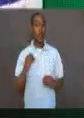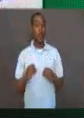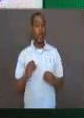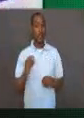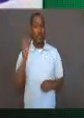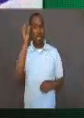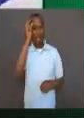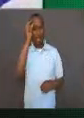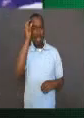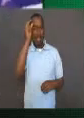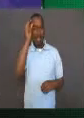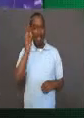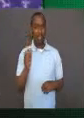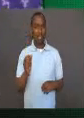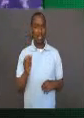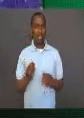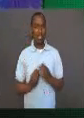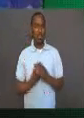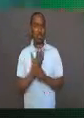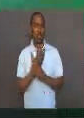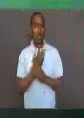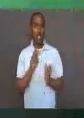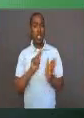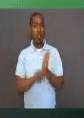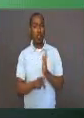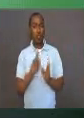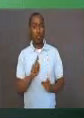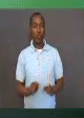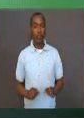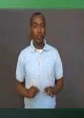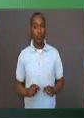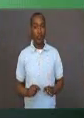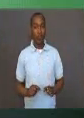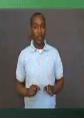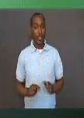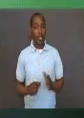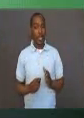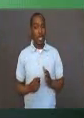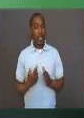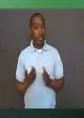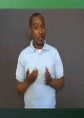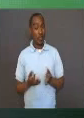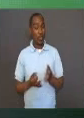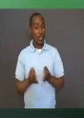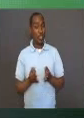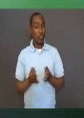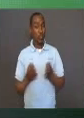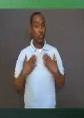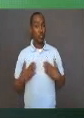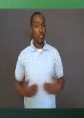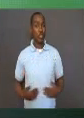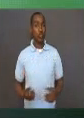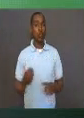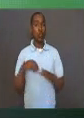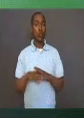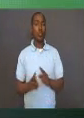cultured, grown, and then killed. They are introduced into the body in